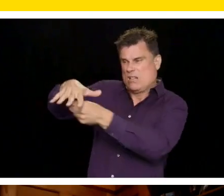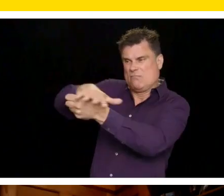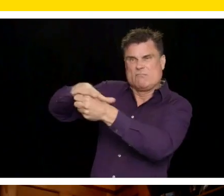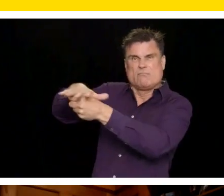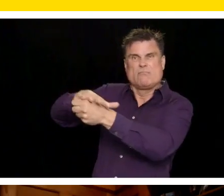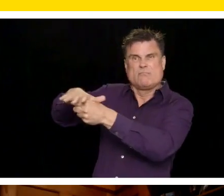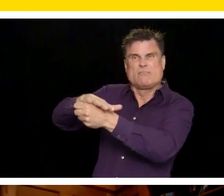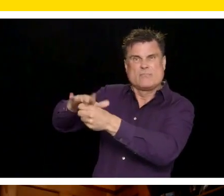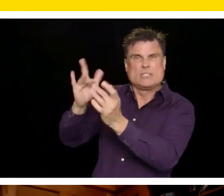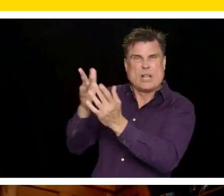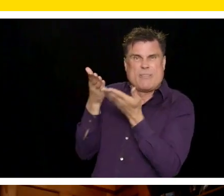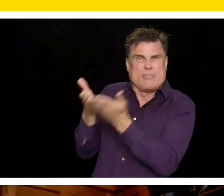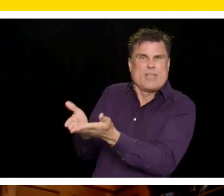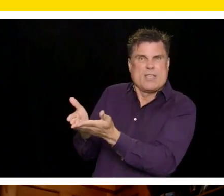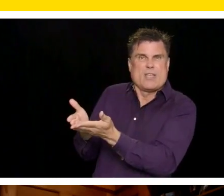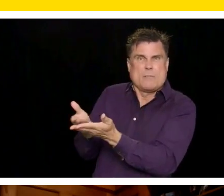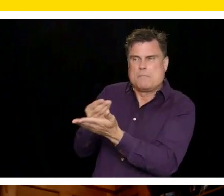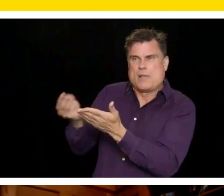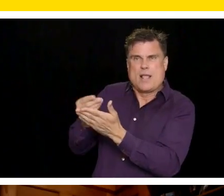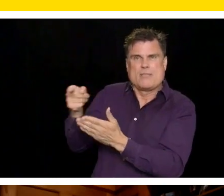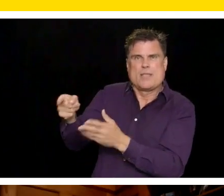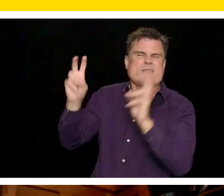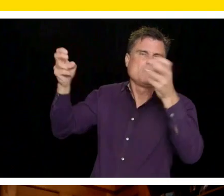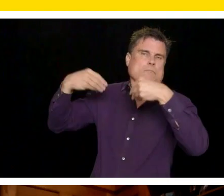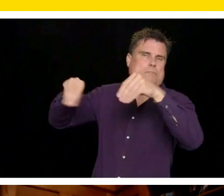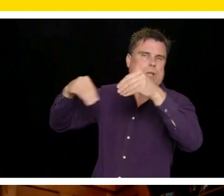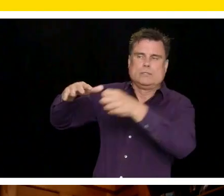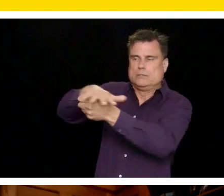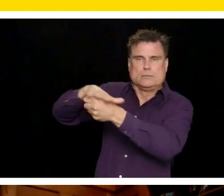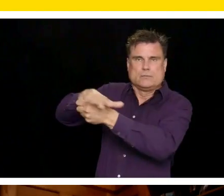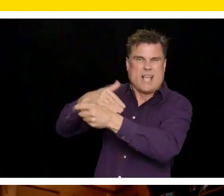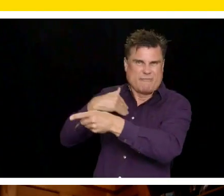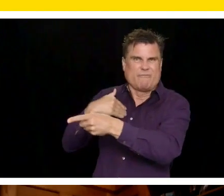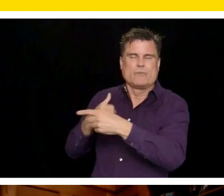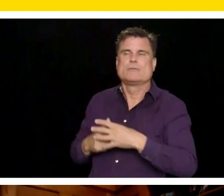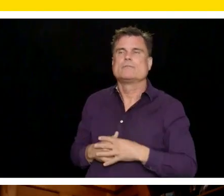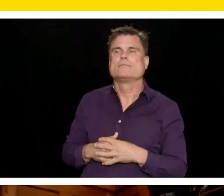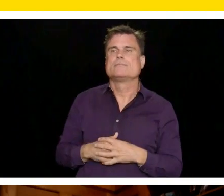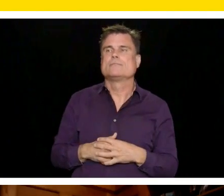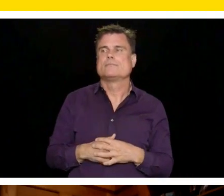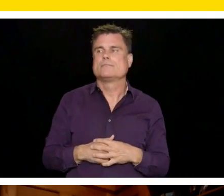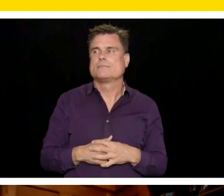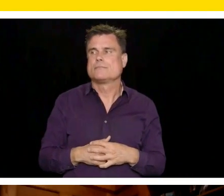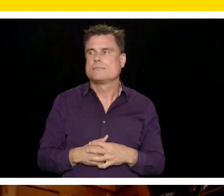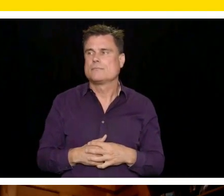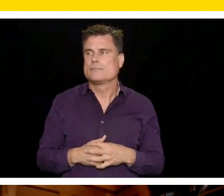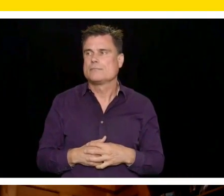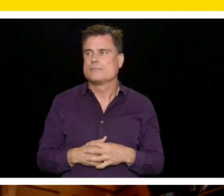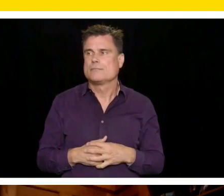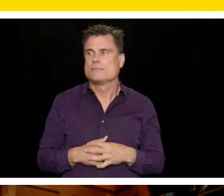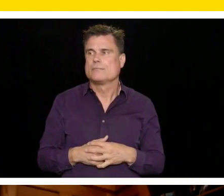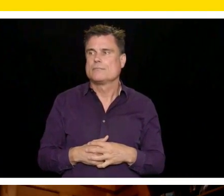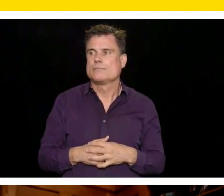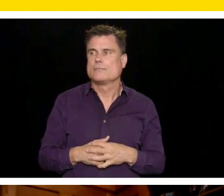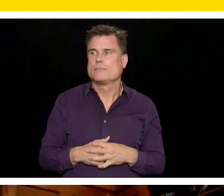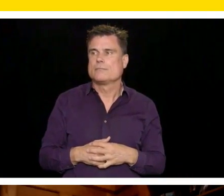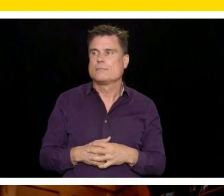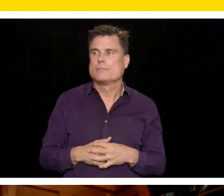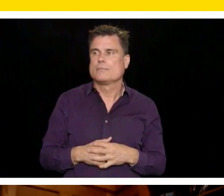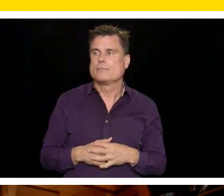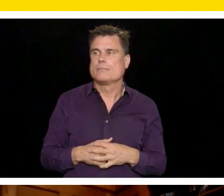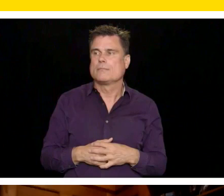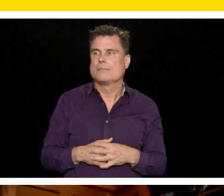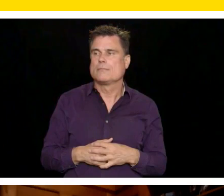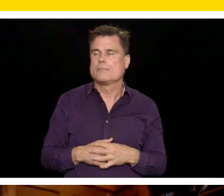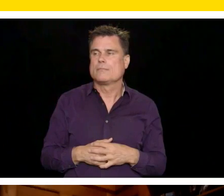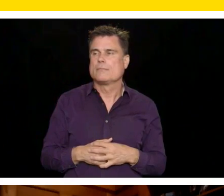PPE, as well as a whole host of other supplies that you'd find along BC's businesses' supply chains. So